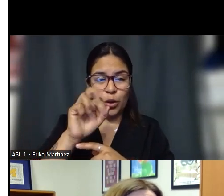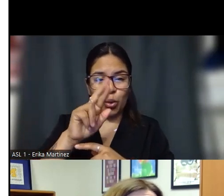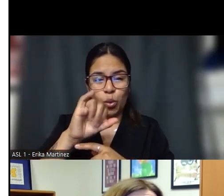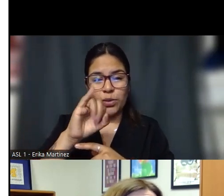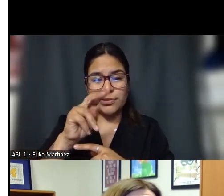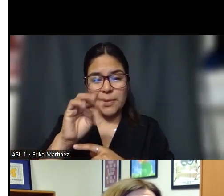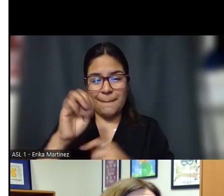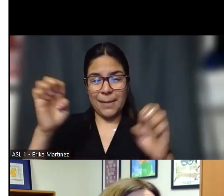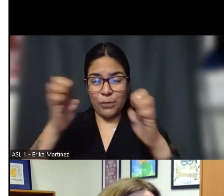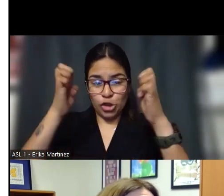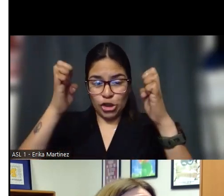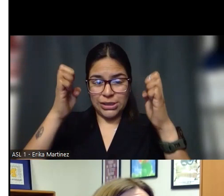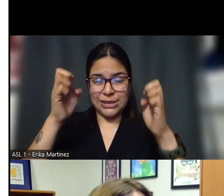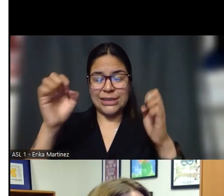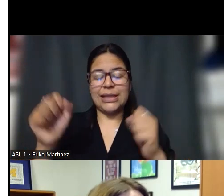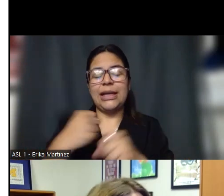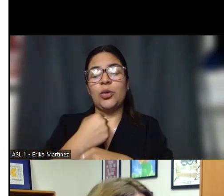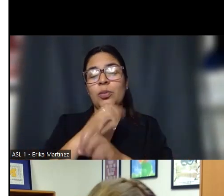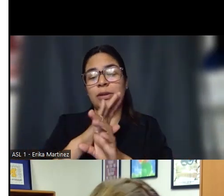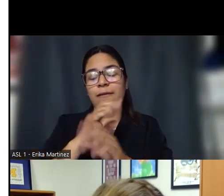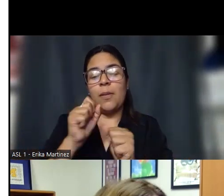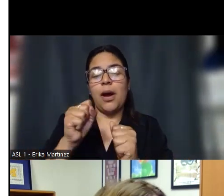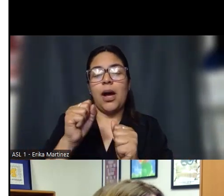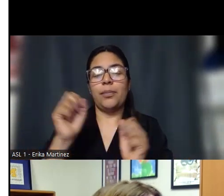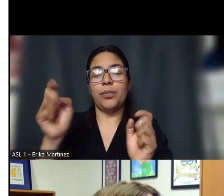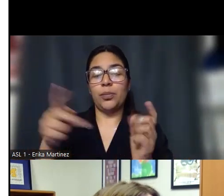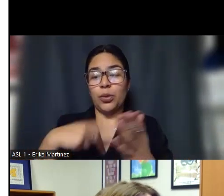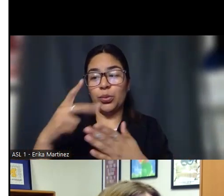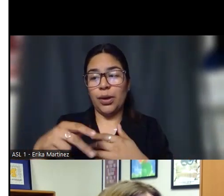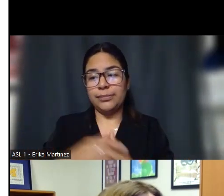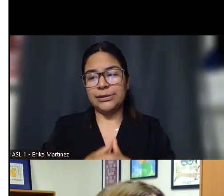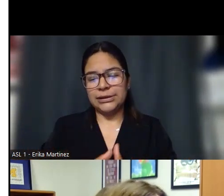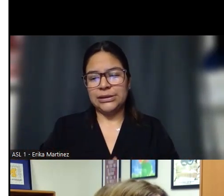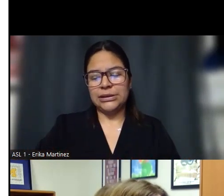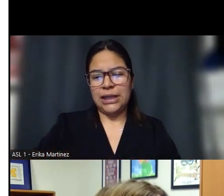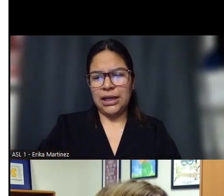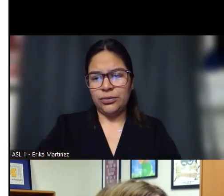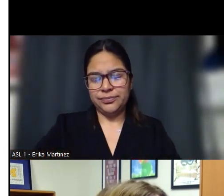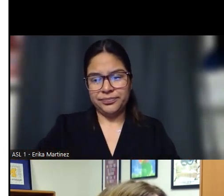supports a lot of efforts post-mass victimization. Next slide.